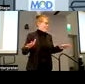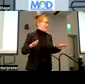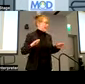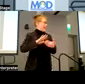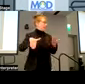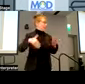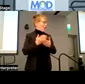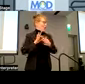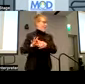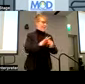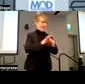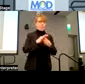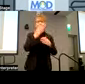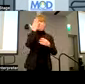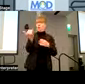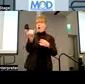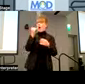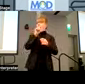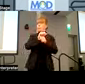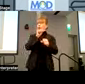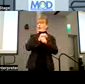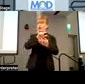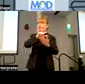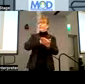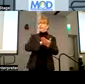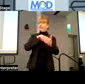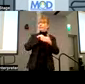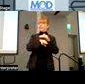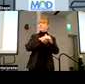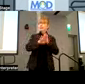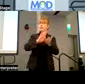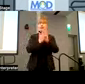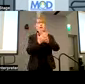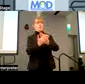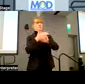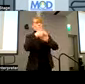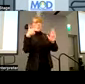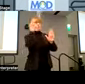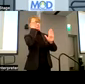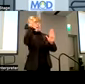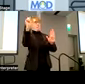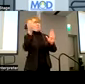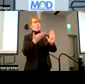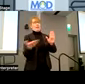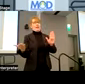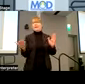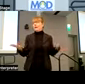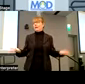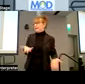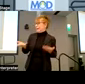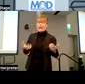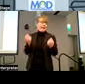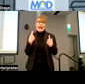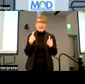why should working on digital accessibility be a rebel thing? So I was glad to get it because it sounds kind of cool.